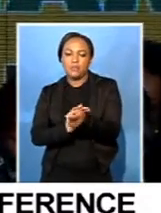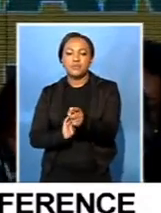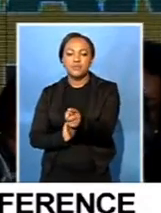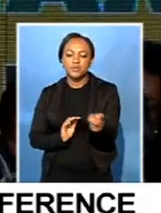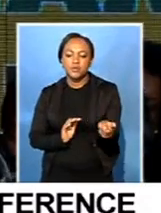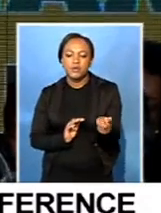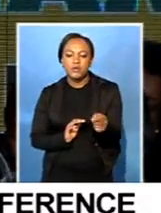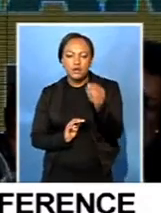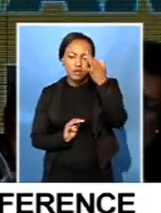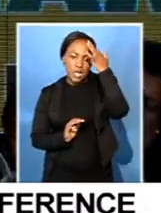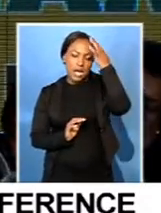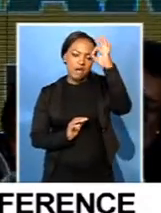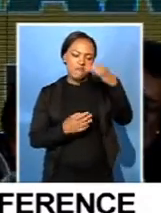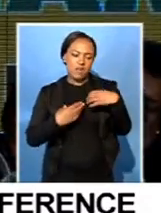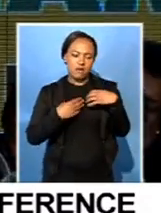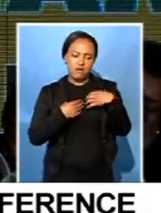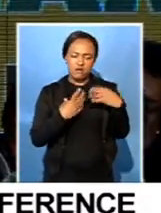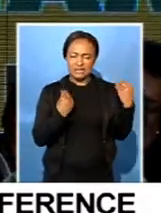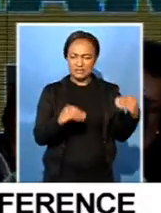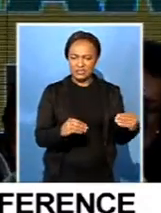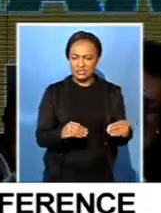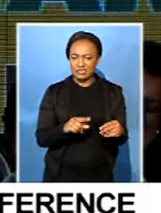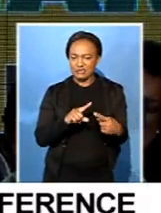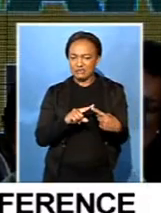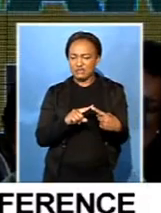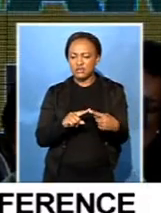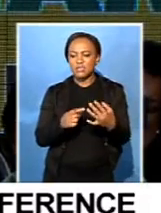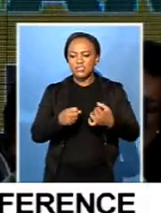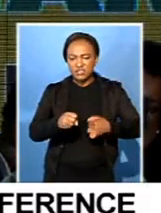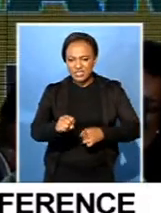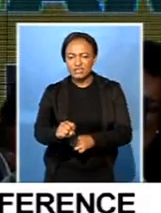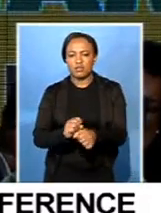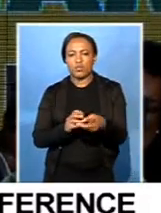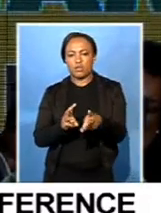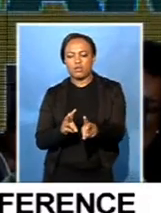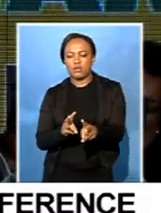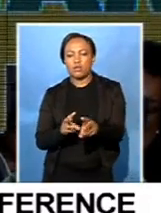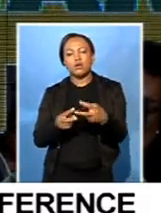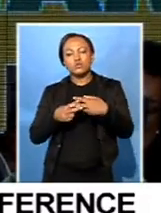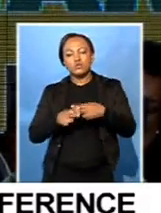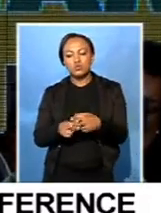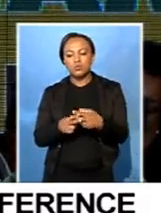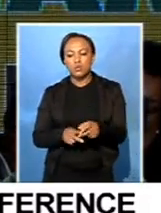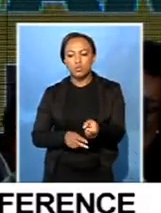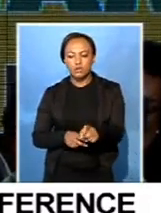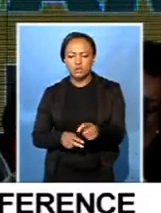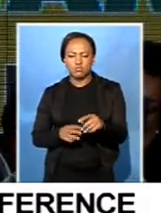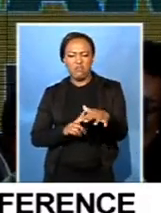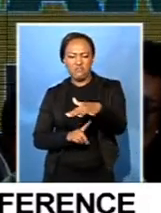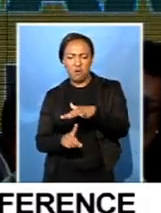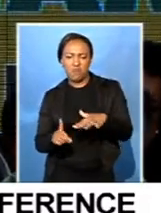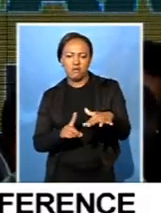The state-owned enterprises are a strategic instrument for the developmental